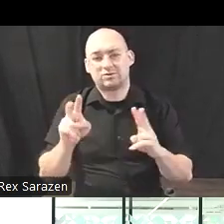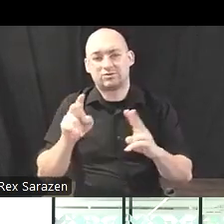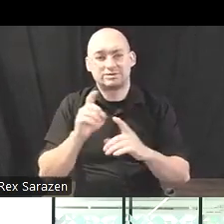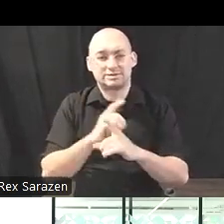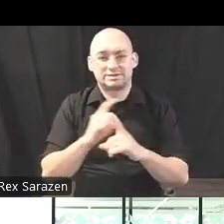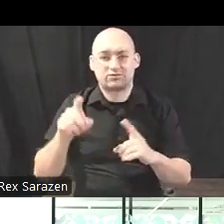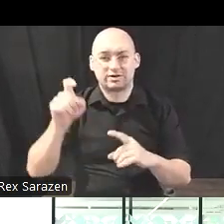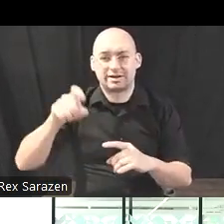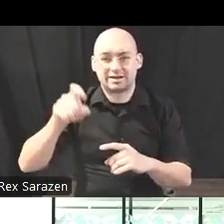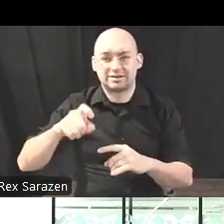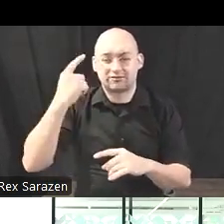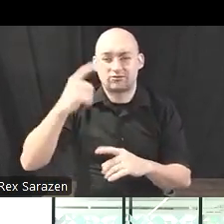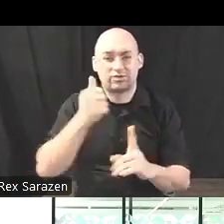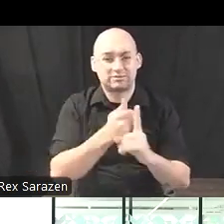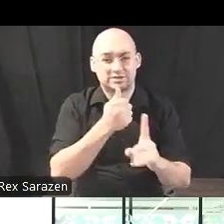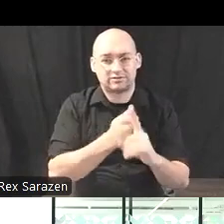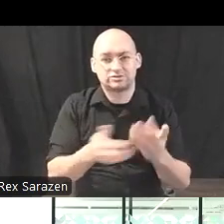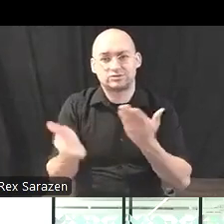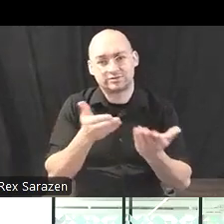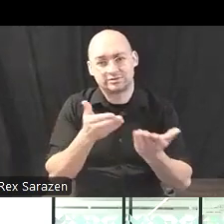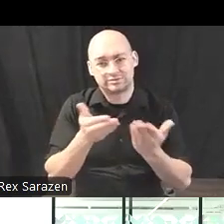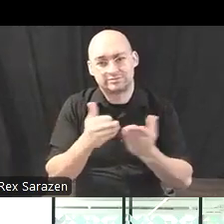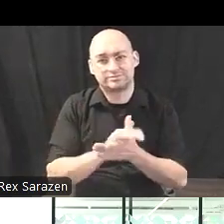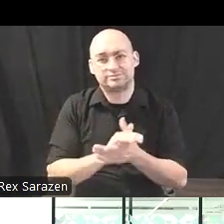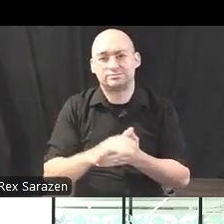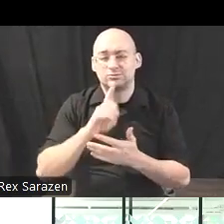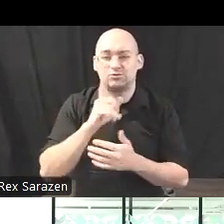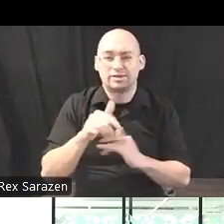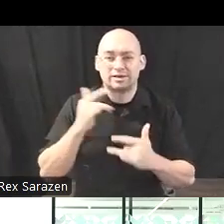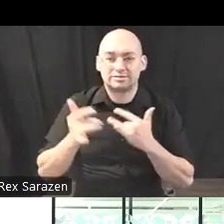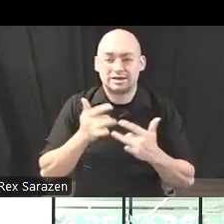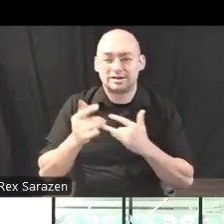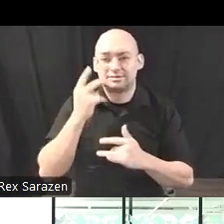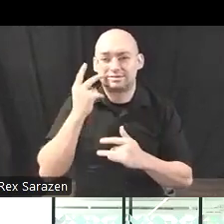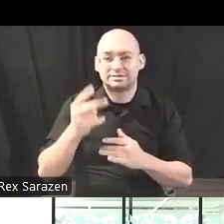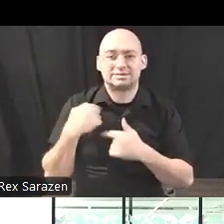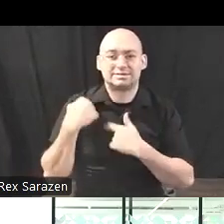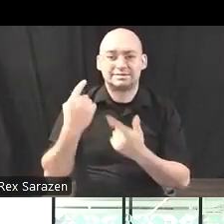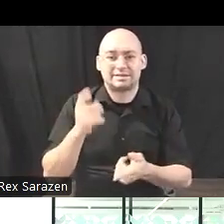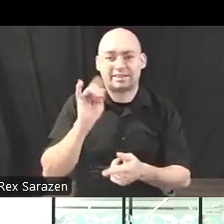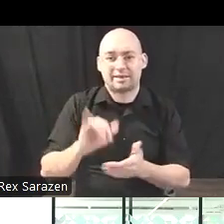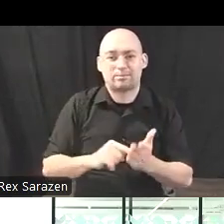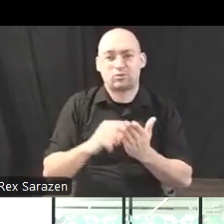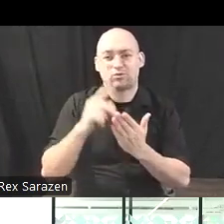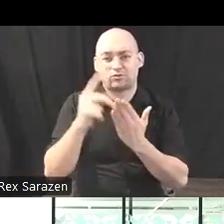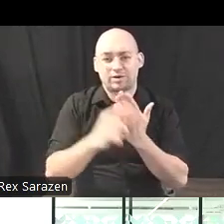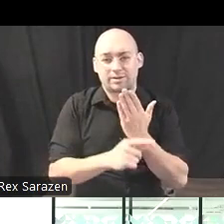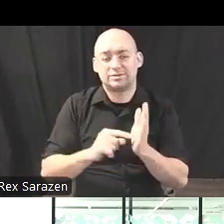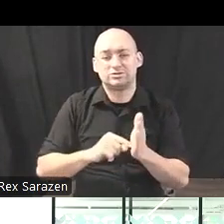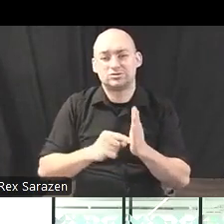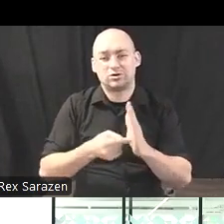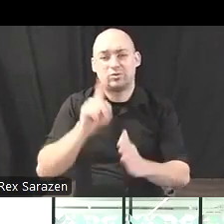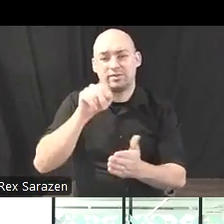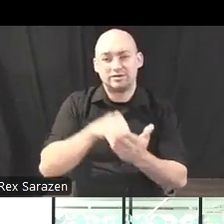their own services. So I'm really excited to see that since that program was launched a few years ago, 1,400